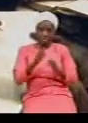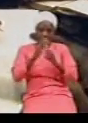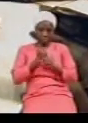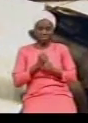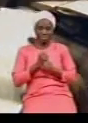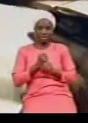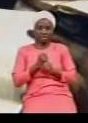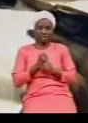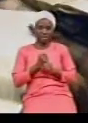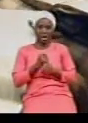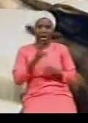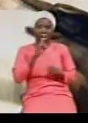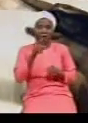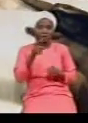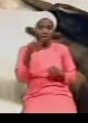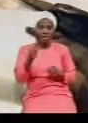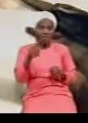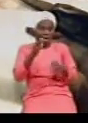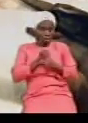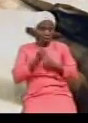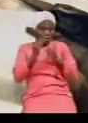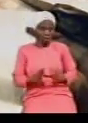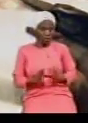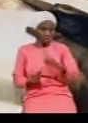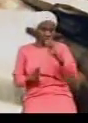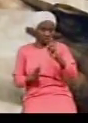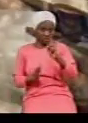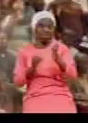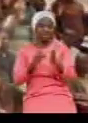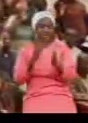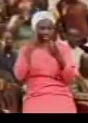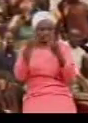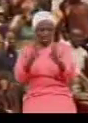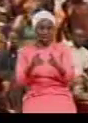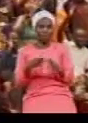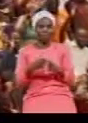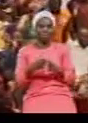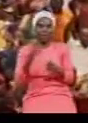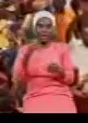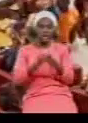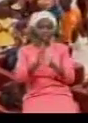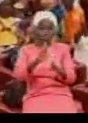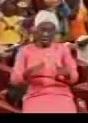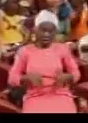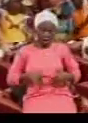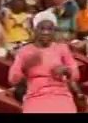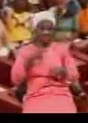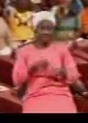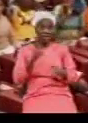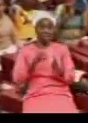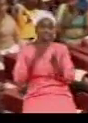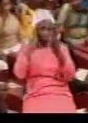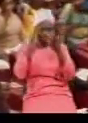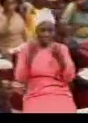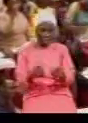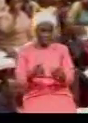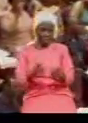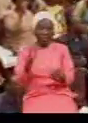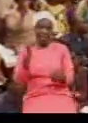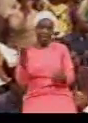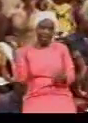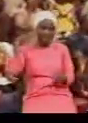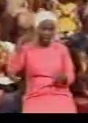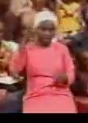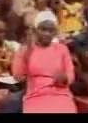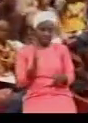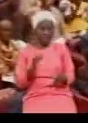is the possessor there? It's going to happen. In your lifetime, it's going to happen. By the grace of God, it's